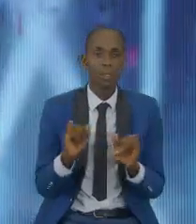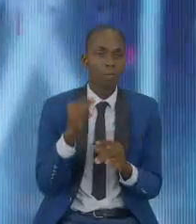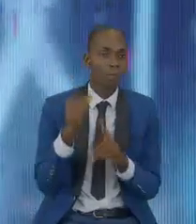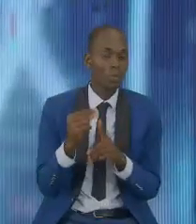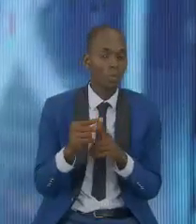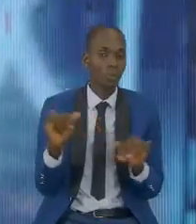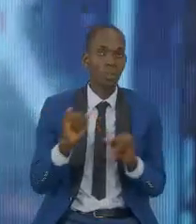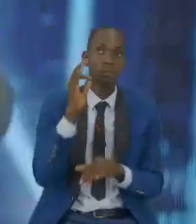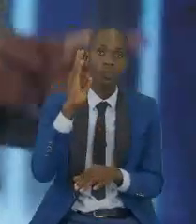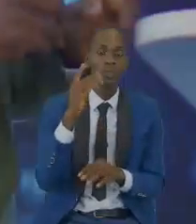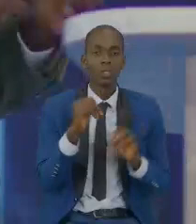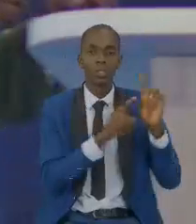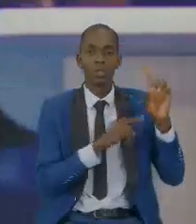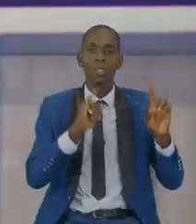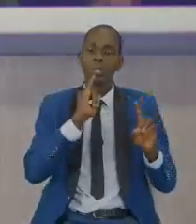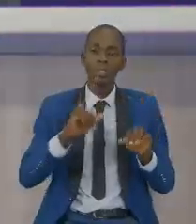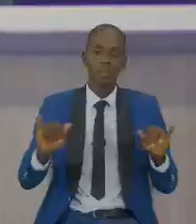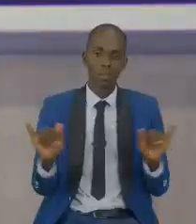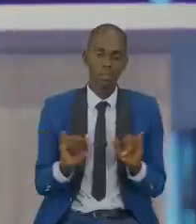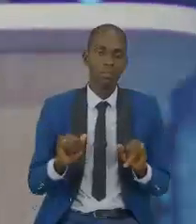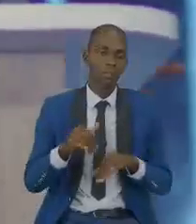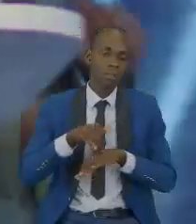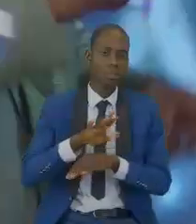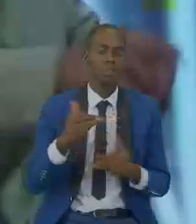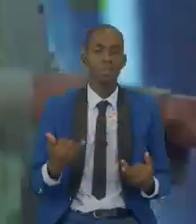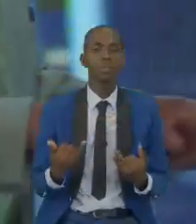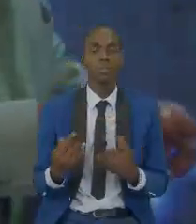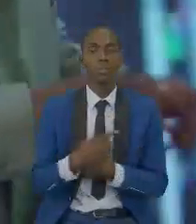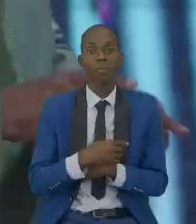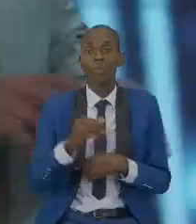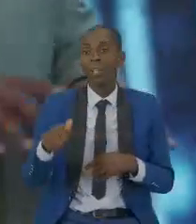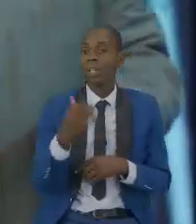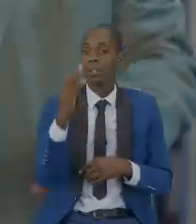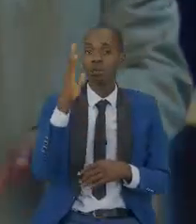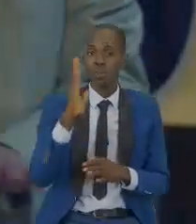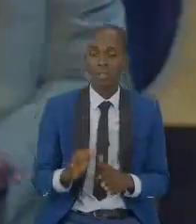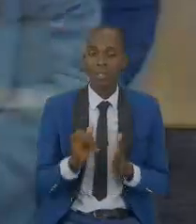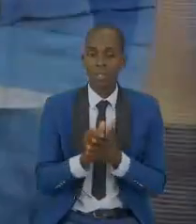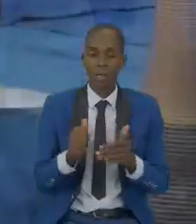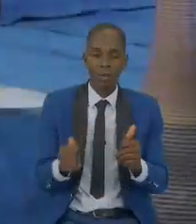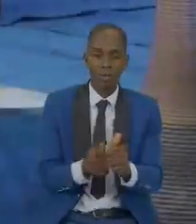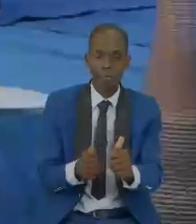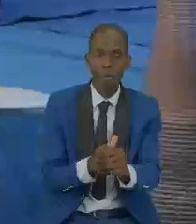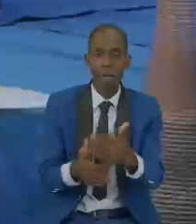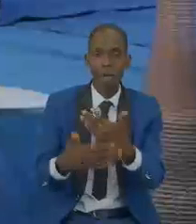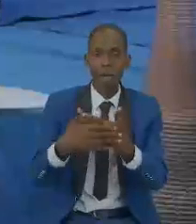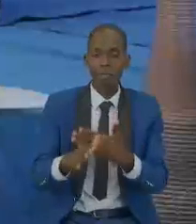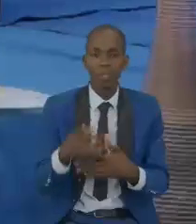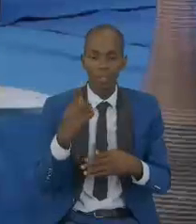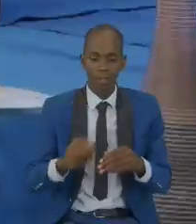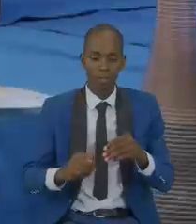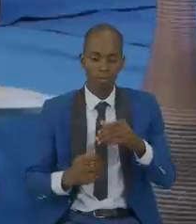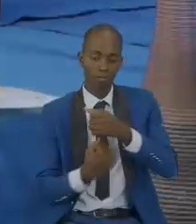Lord is still giving today. And any preacher that follows after the foundation that we have